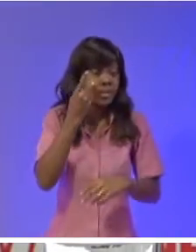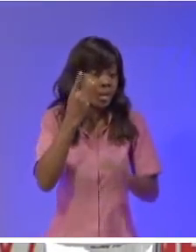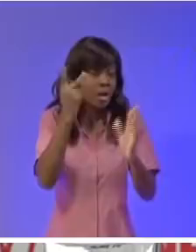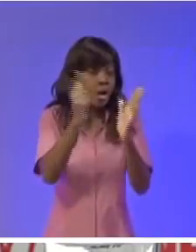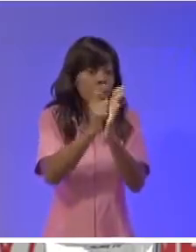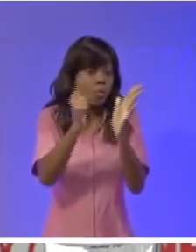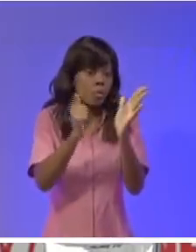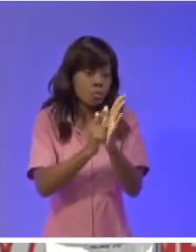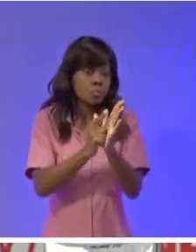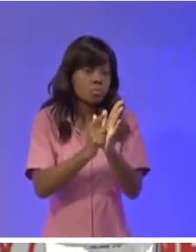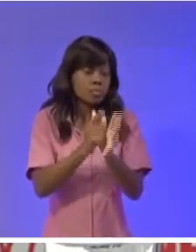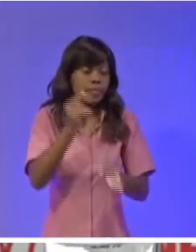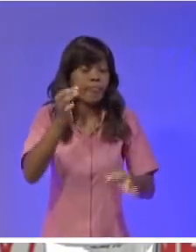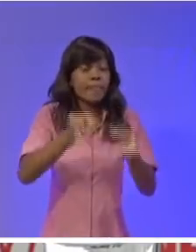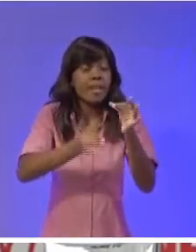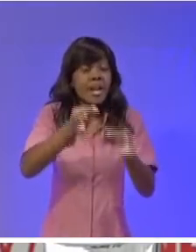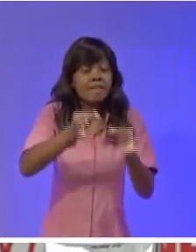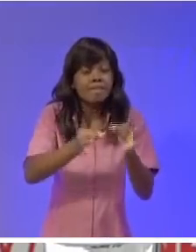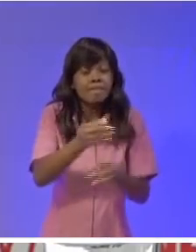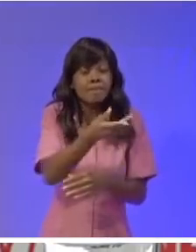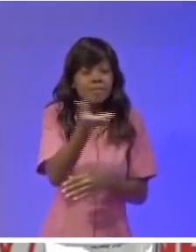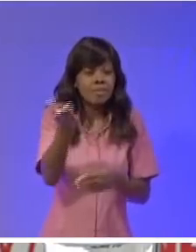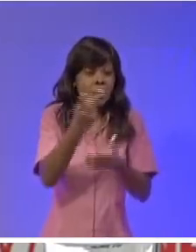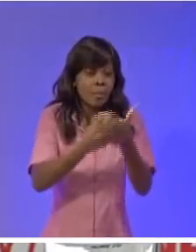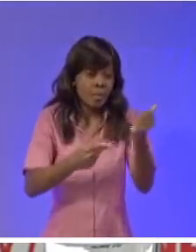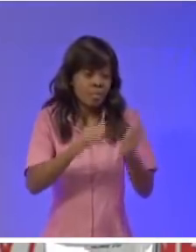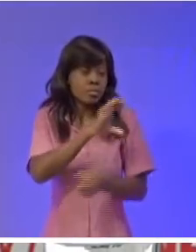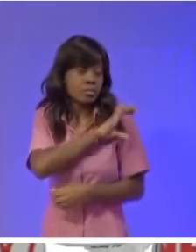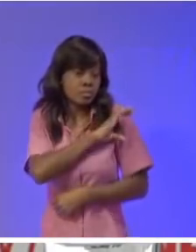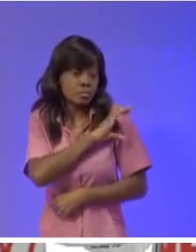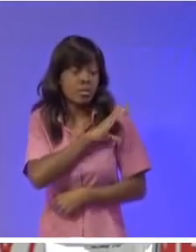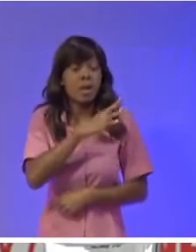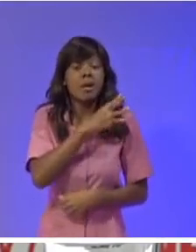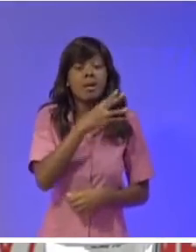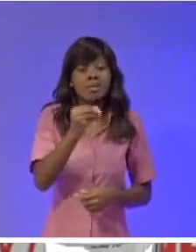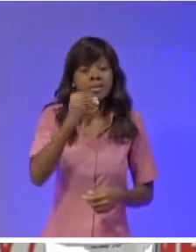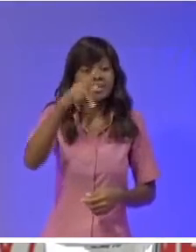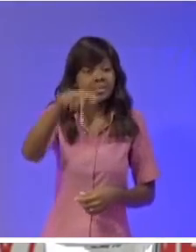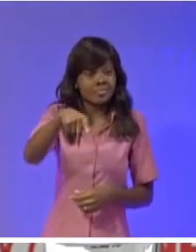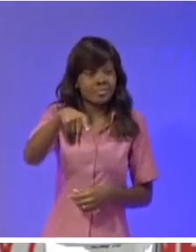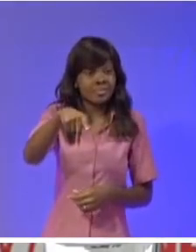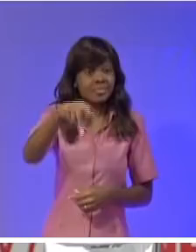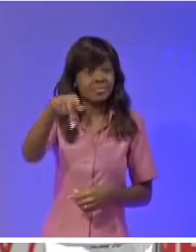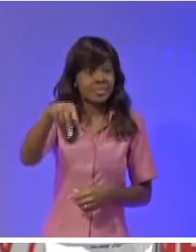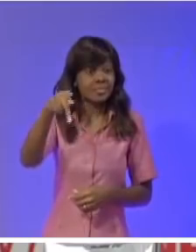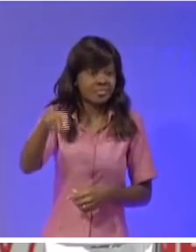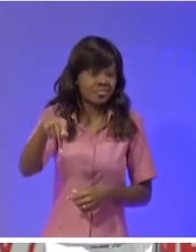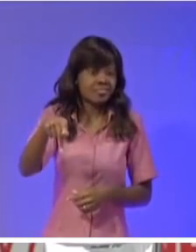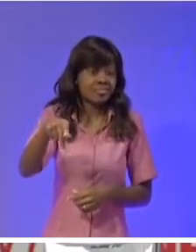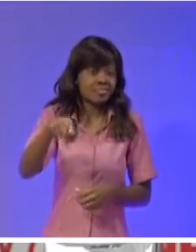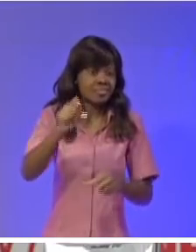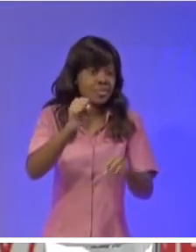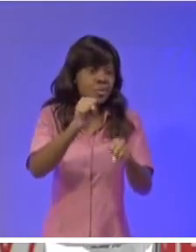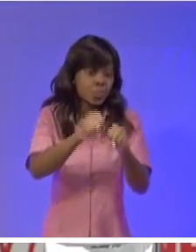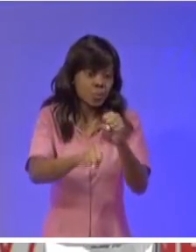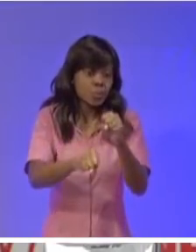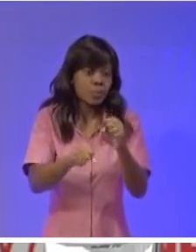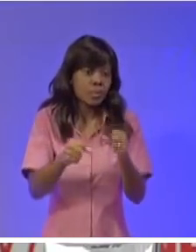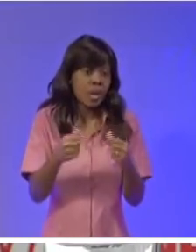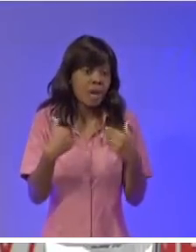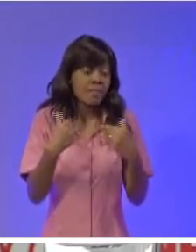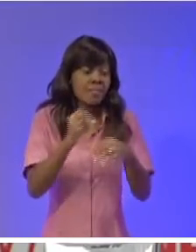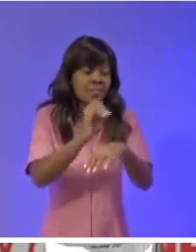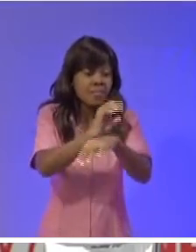Tobago Police Service. And if anyone who is in doubt as to what they need to do